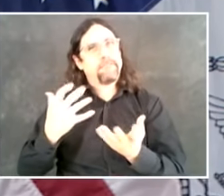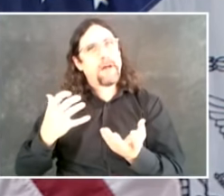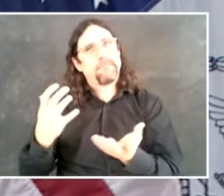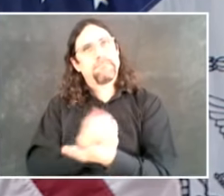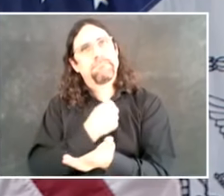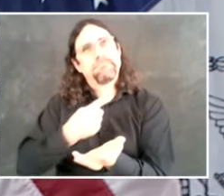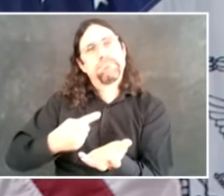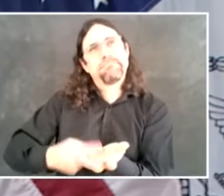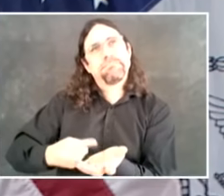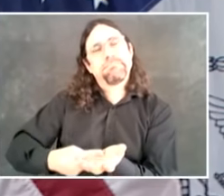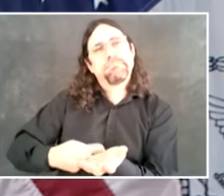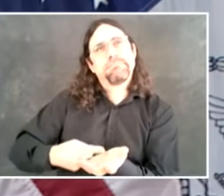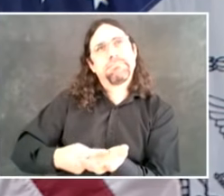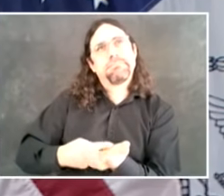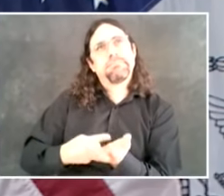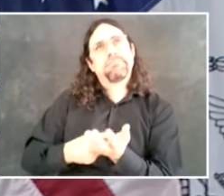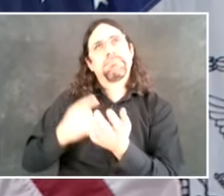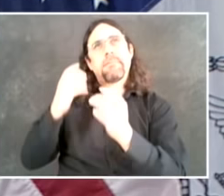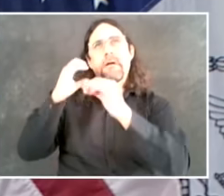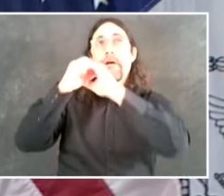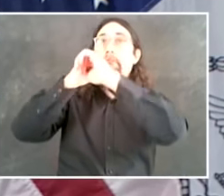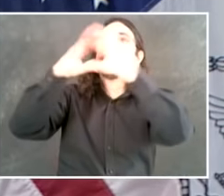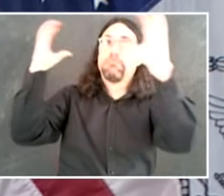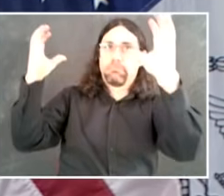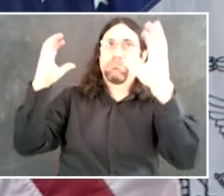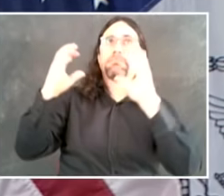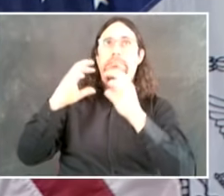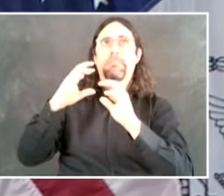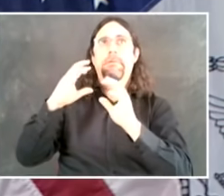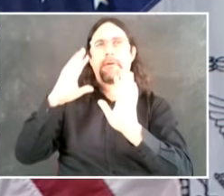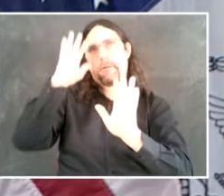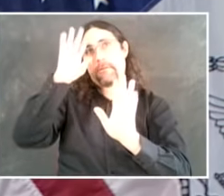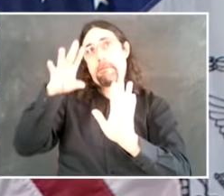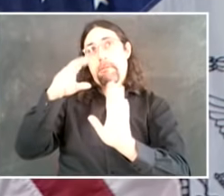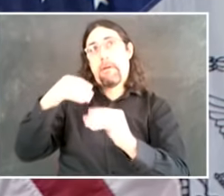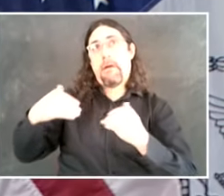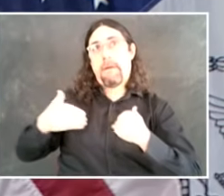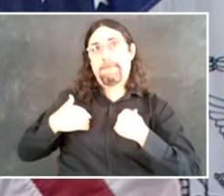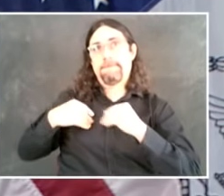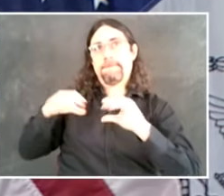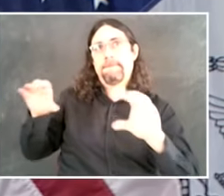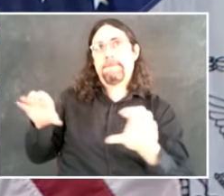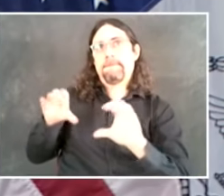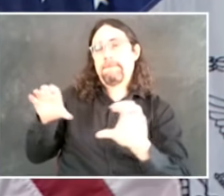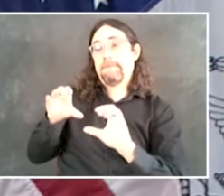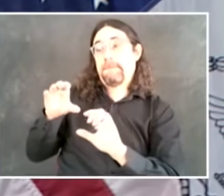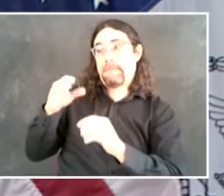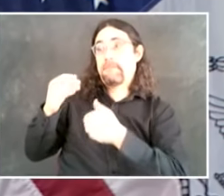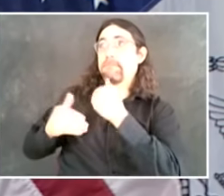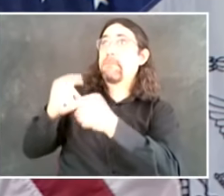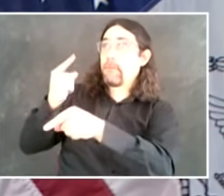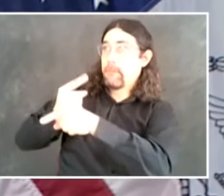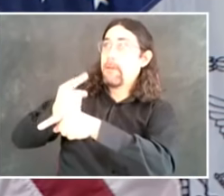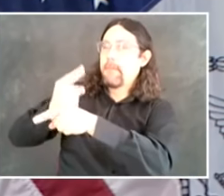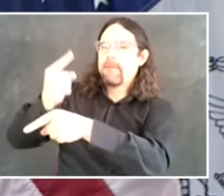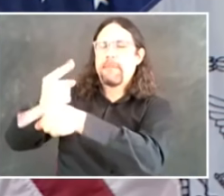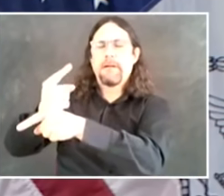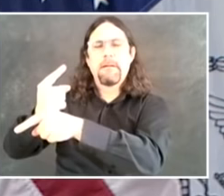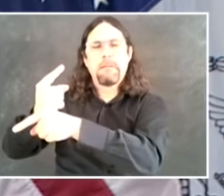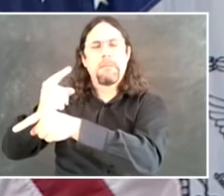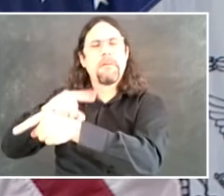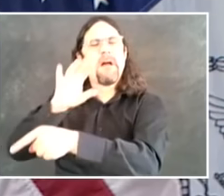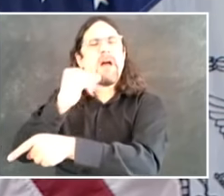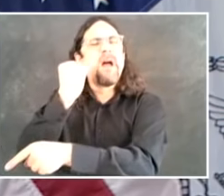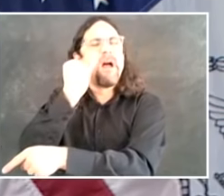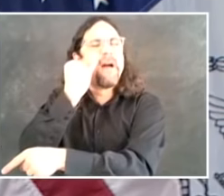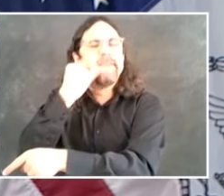should be motivating us to be aware of, to be worried about, that will keep us on the mission, keep